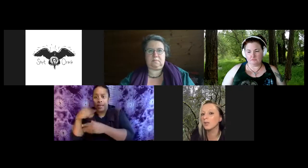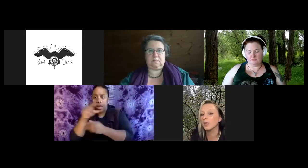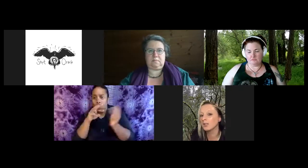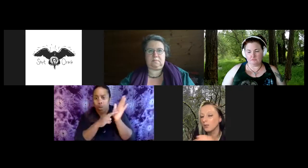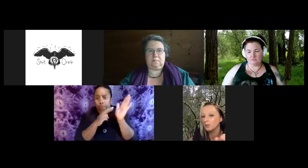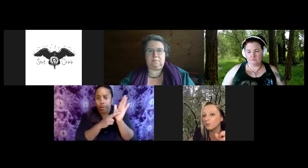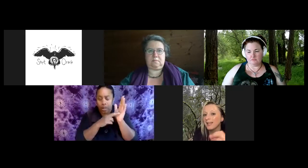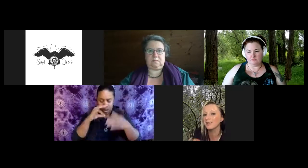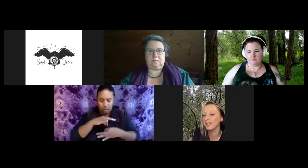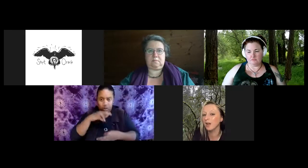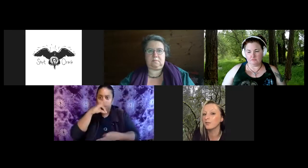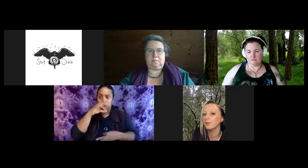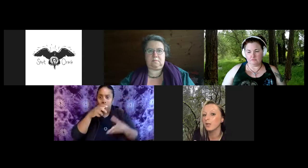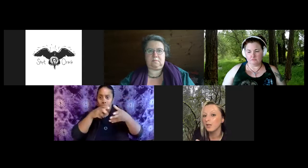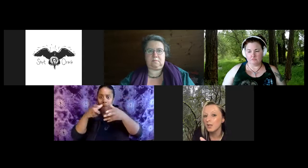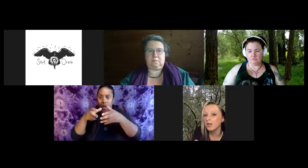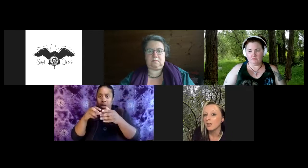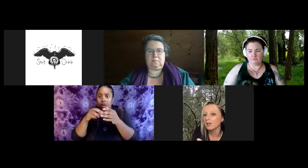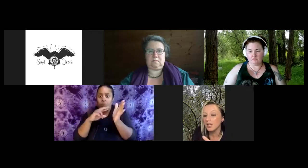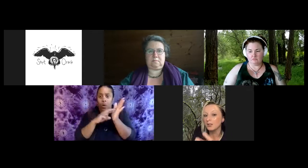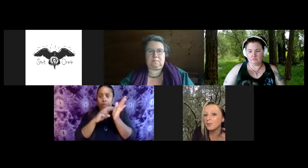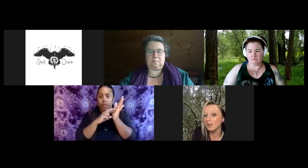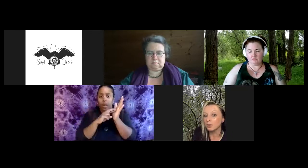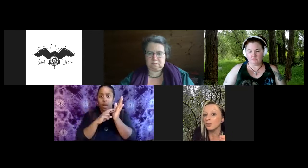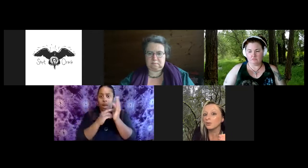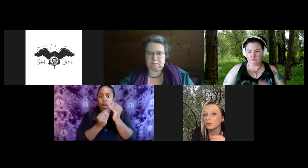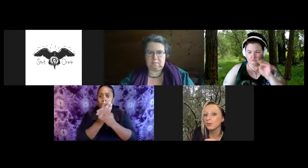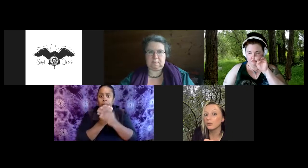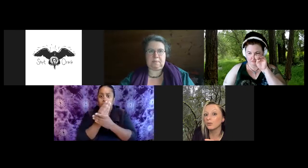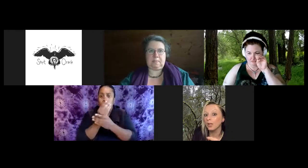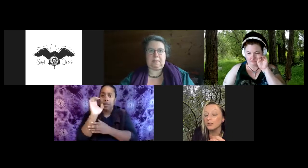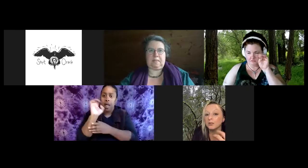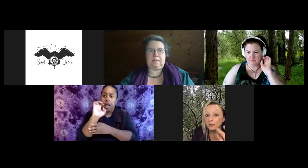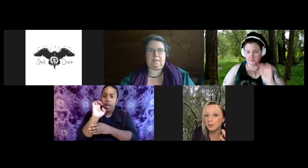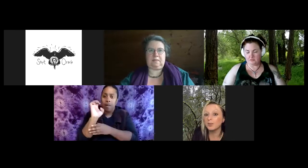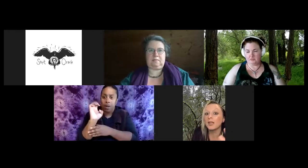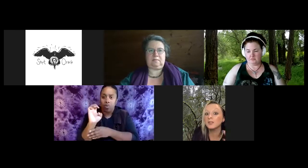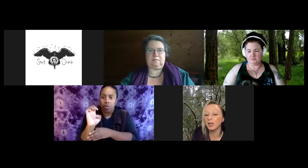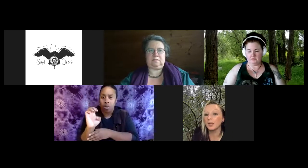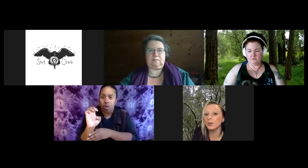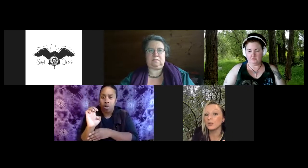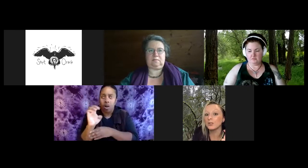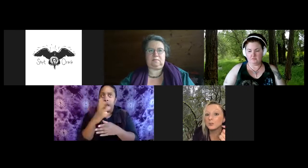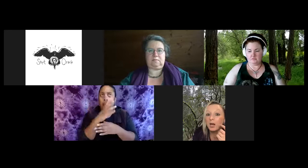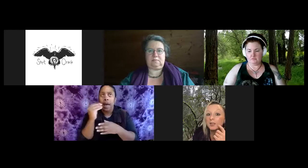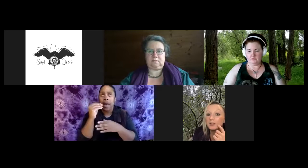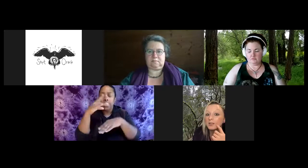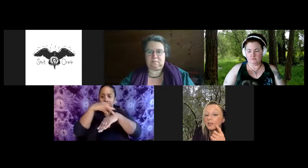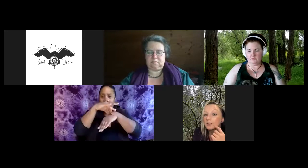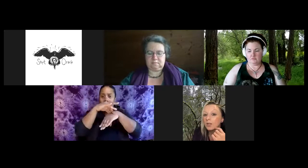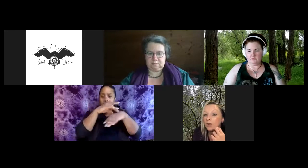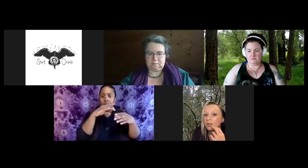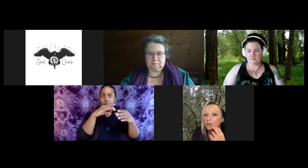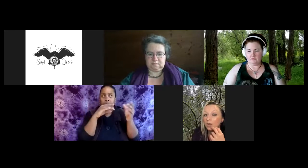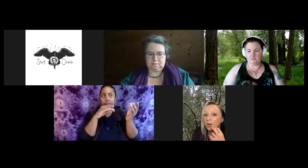spiritual beings of those plants have the elemental and the planetary